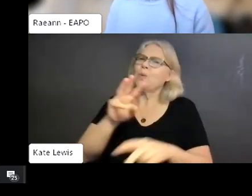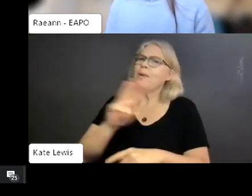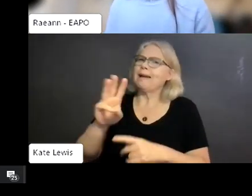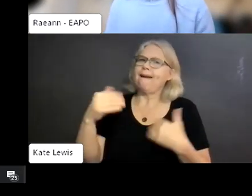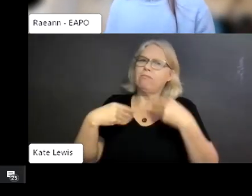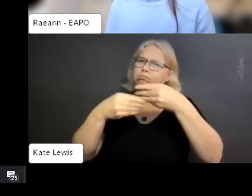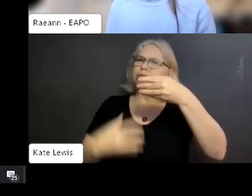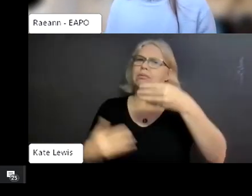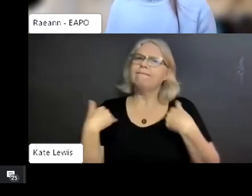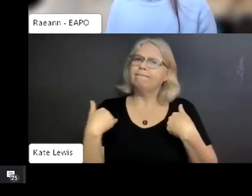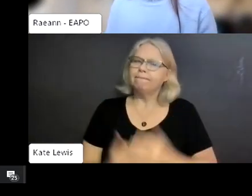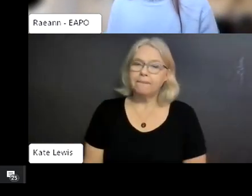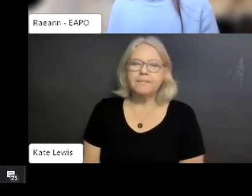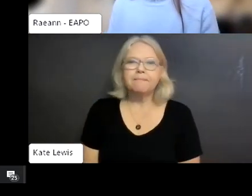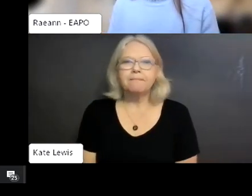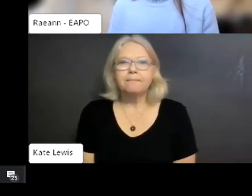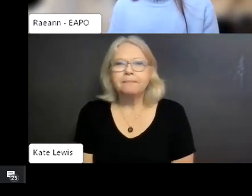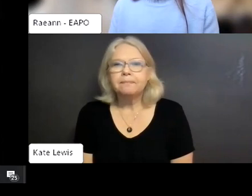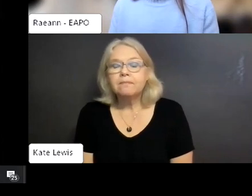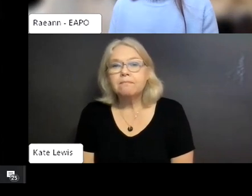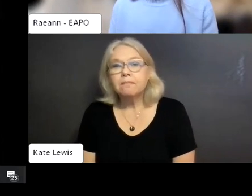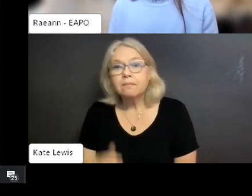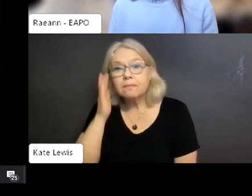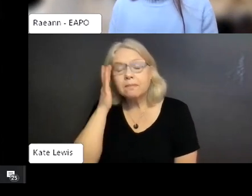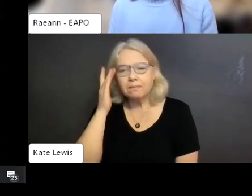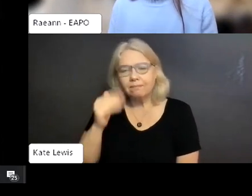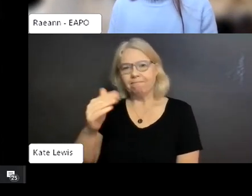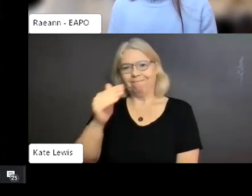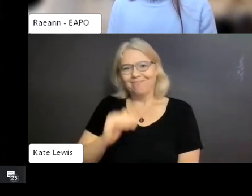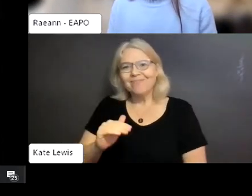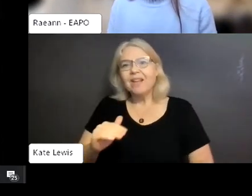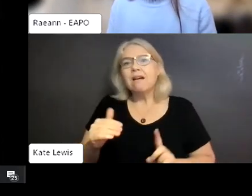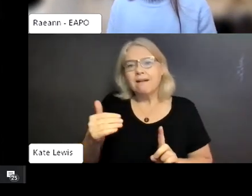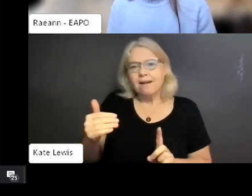resources are available to explain the acronyms that you're referring to. Some people